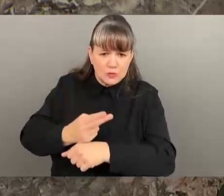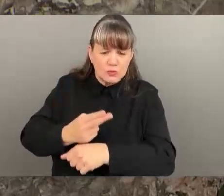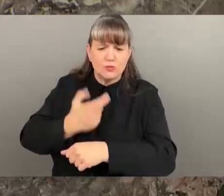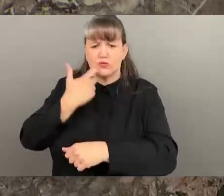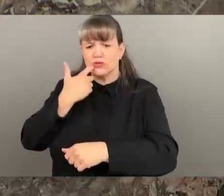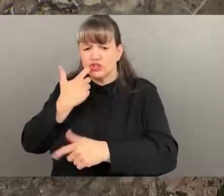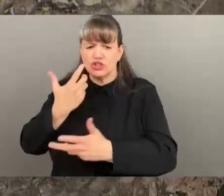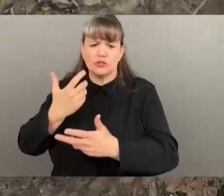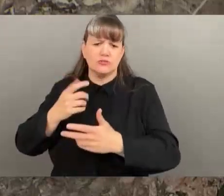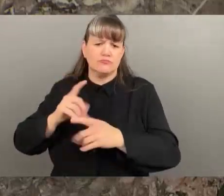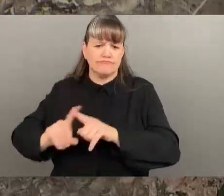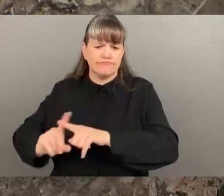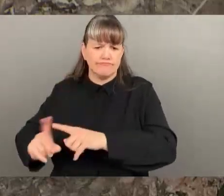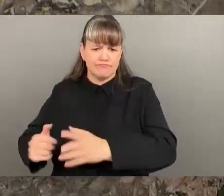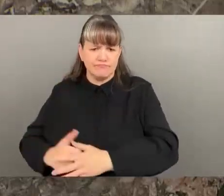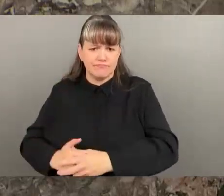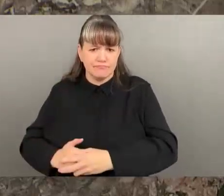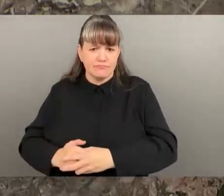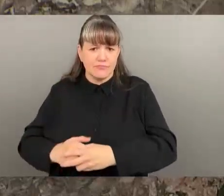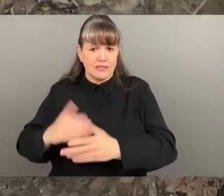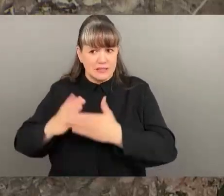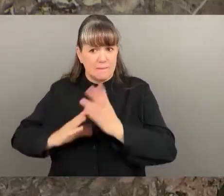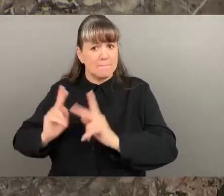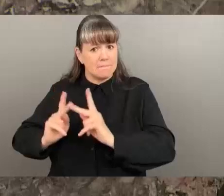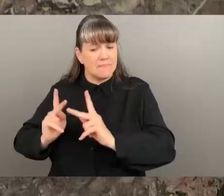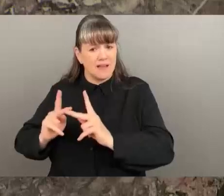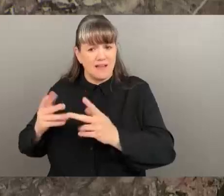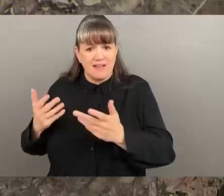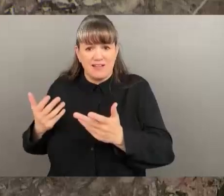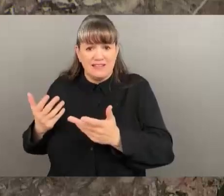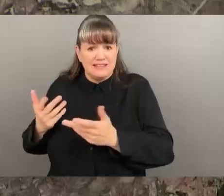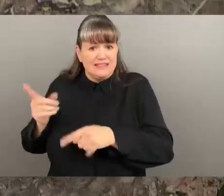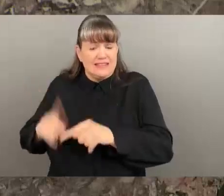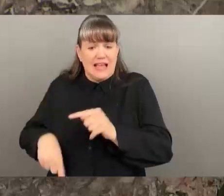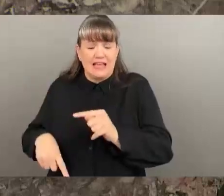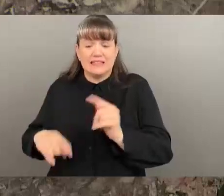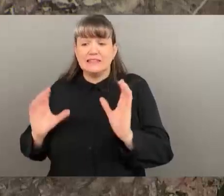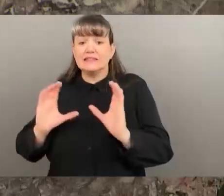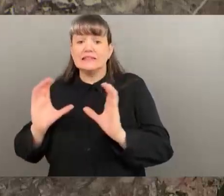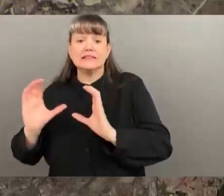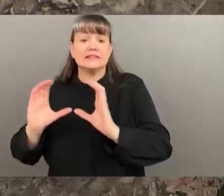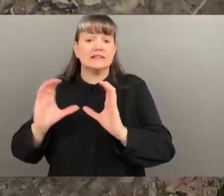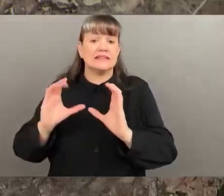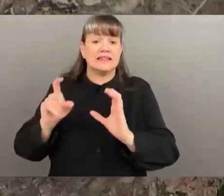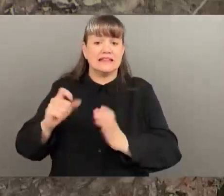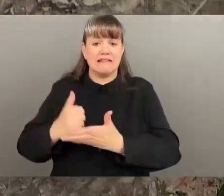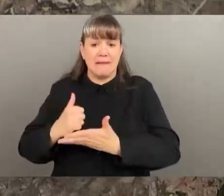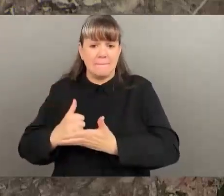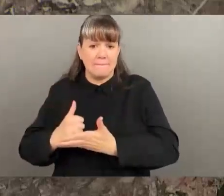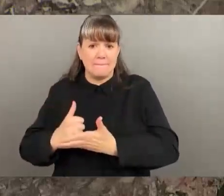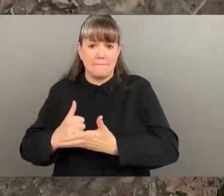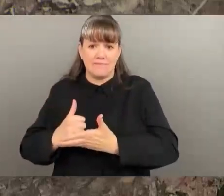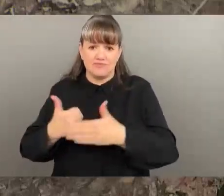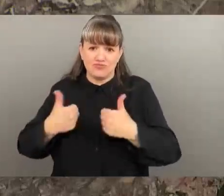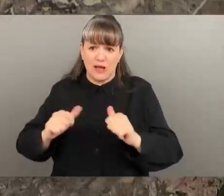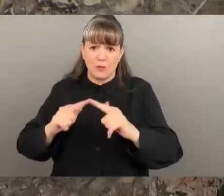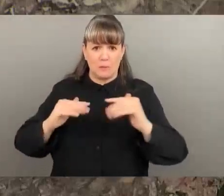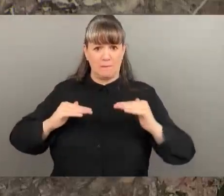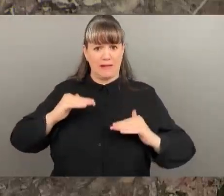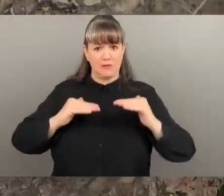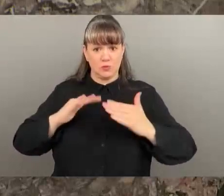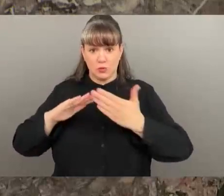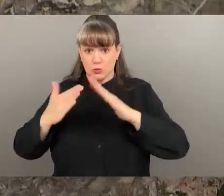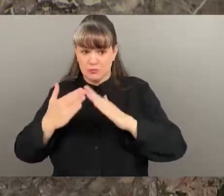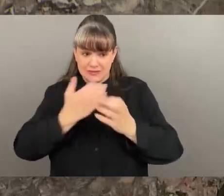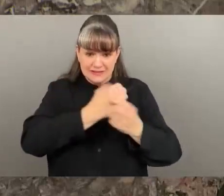who are not able to seek the care that they need, and that we're balancing issues of community safety, of public safety with an individual's